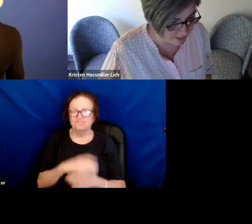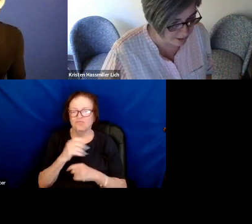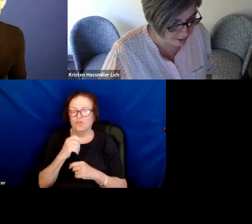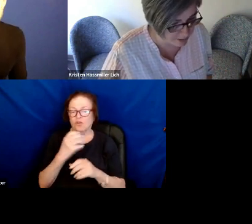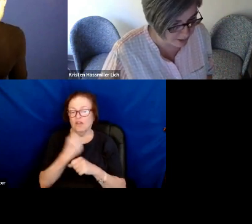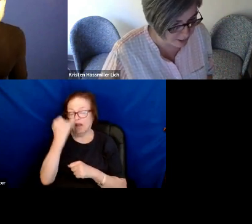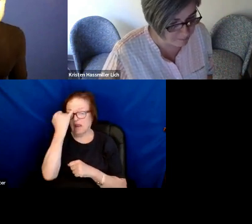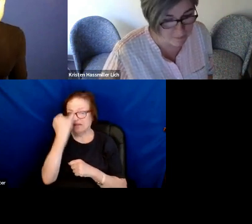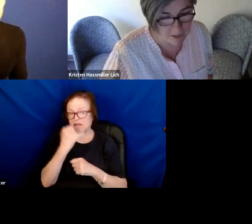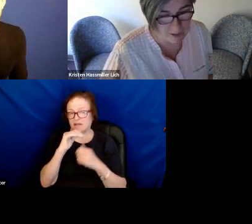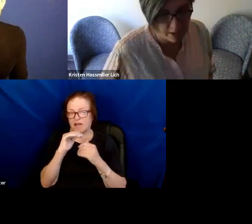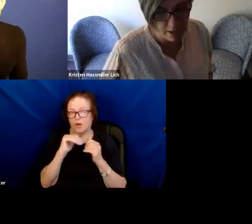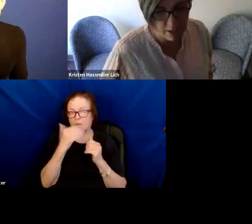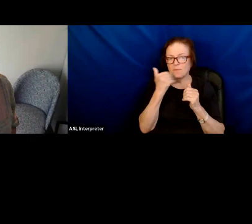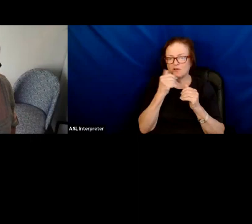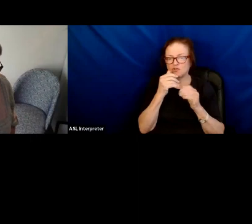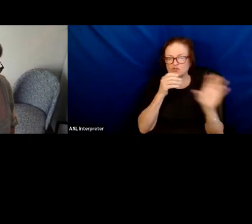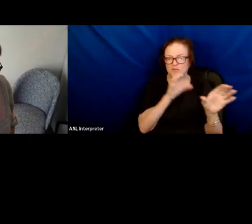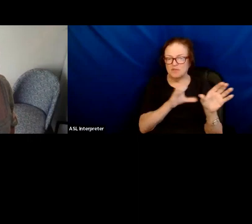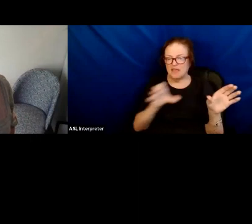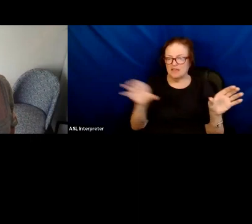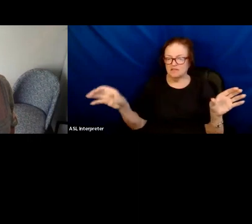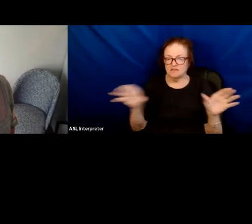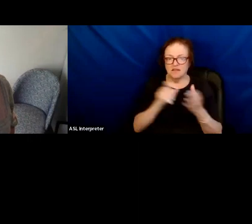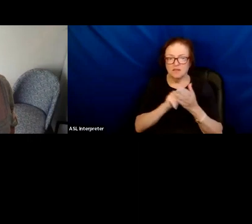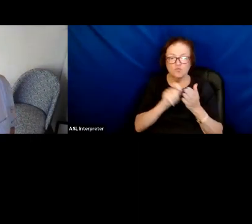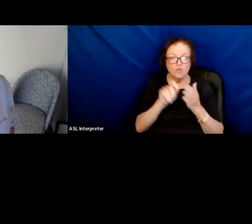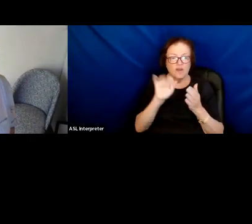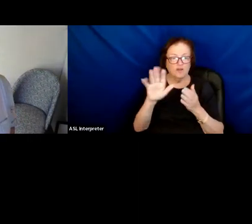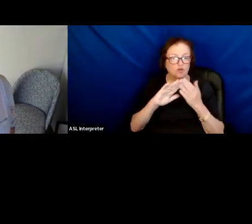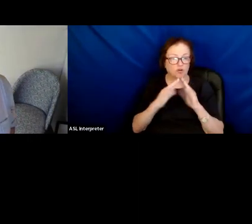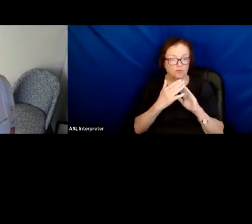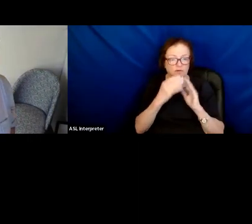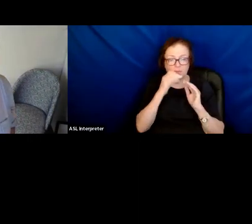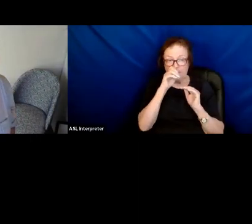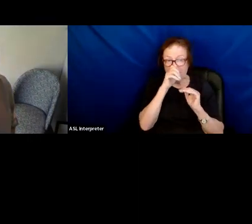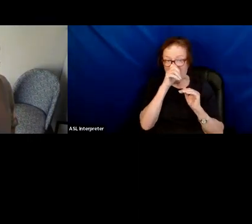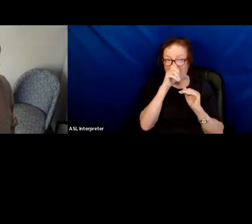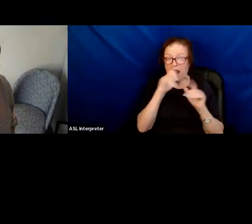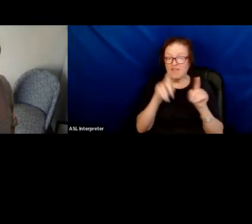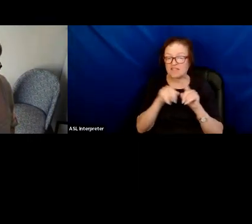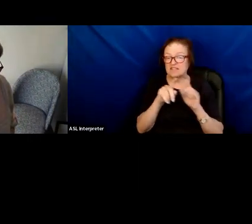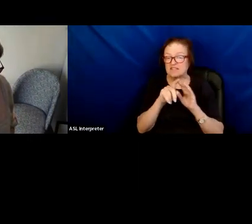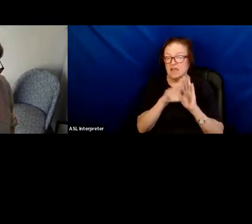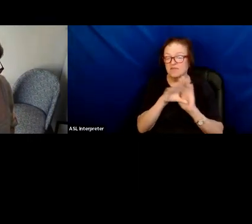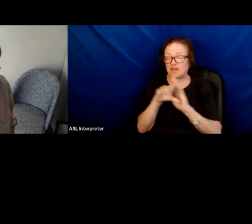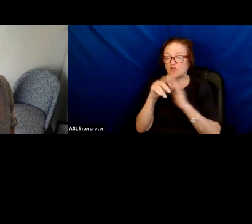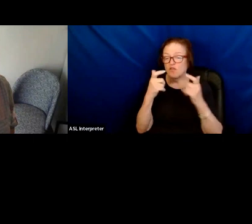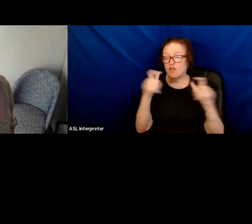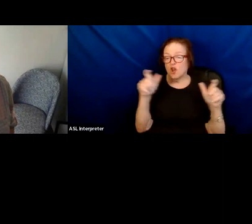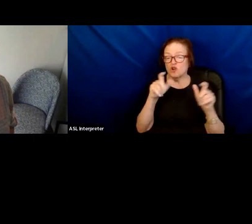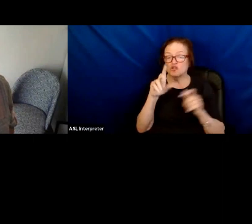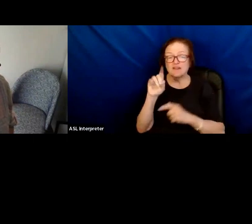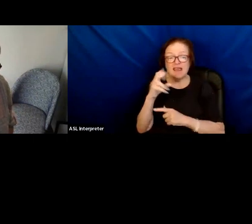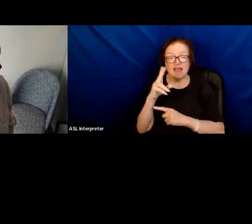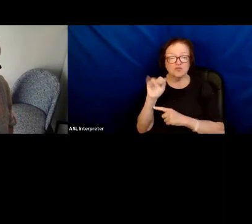right-size things in your community. I have the same video for the larger dashboard, but I'm going to skip that